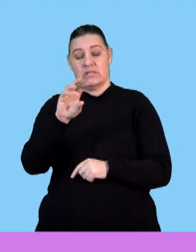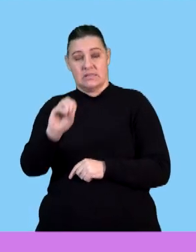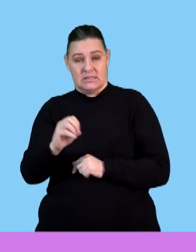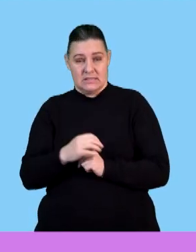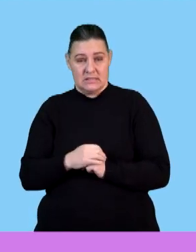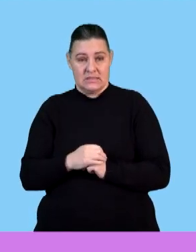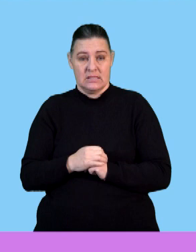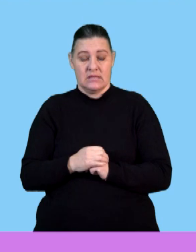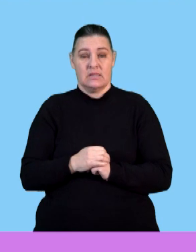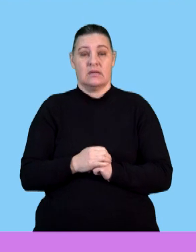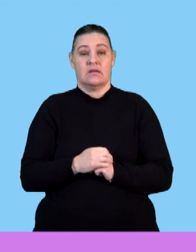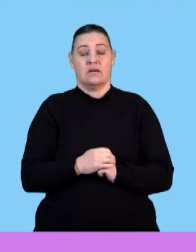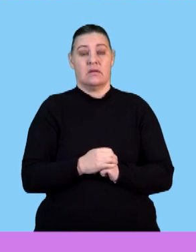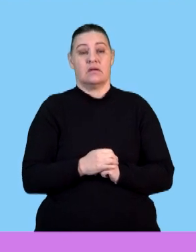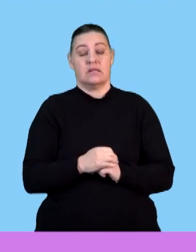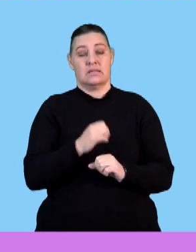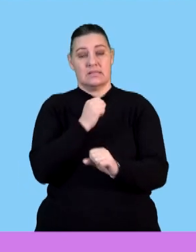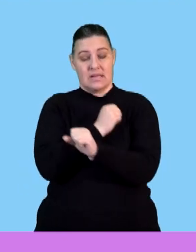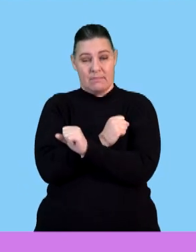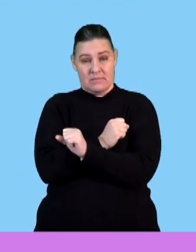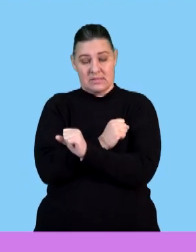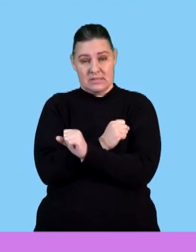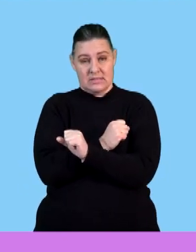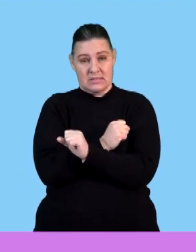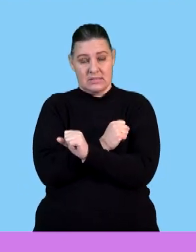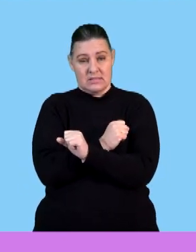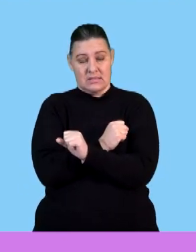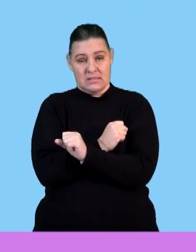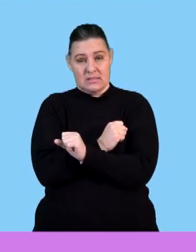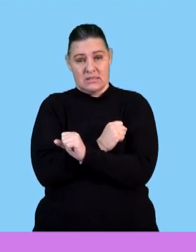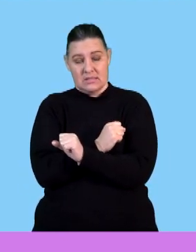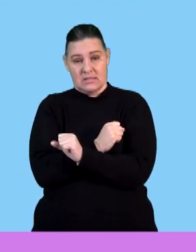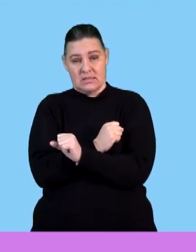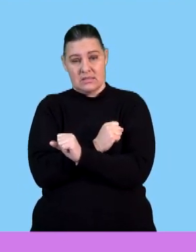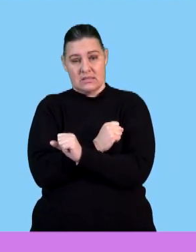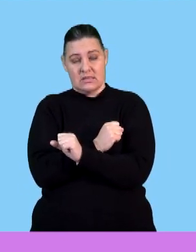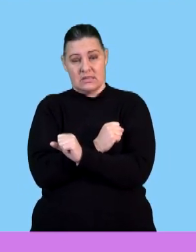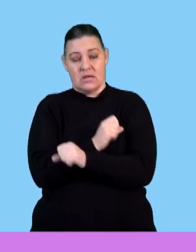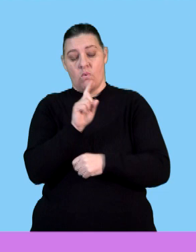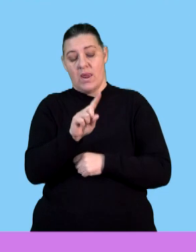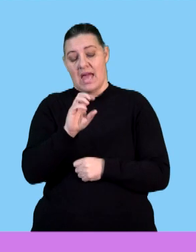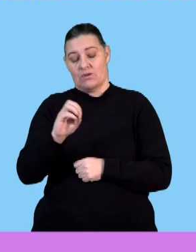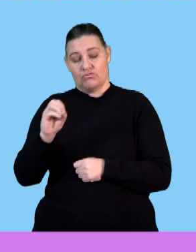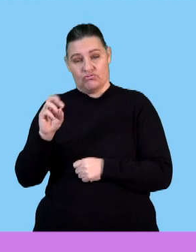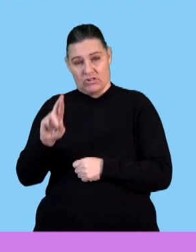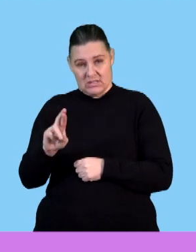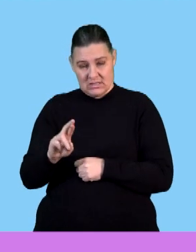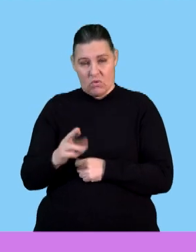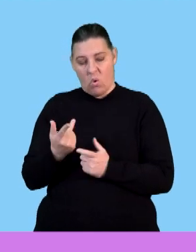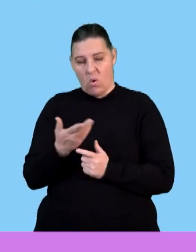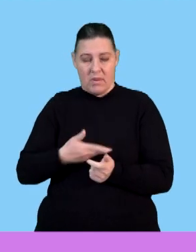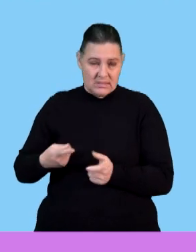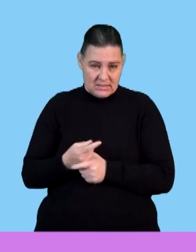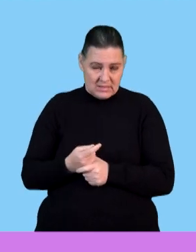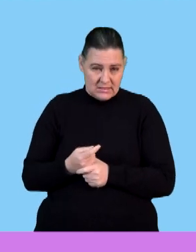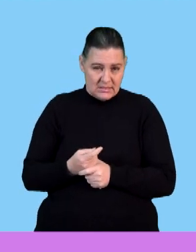R1.20 per times, okay, or part thereof. Per R100 or part thereof.